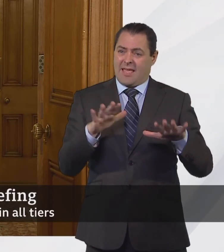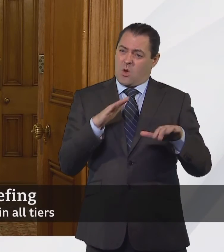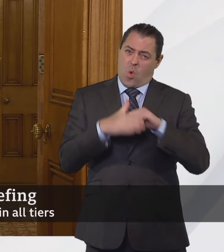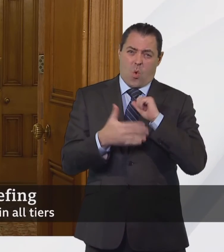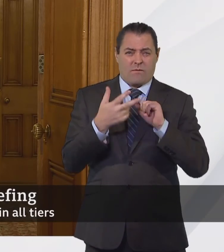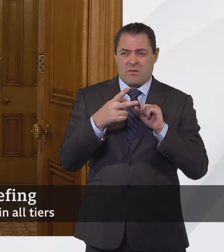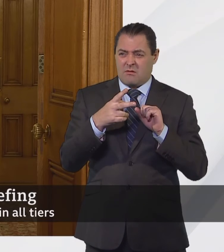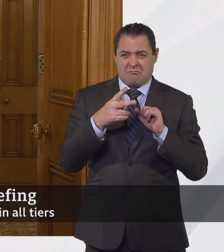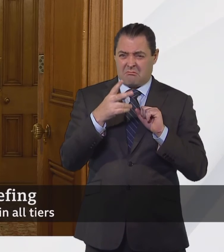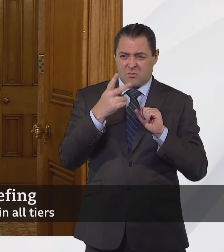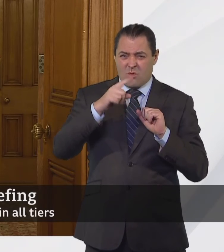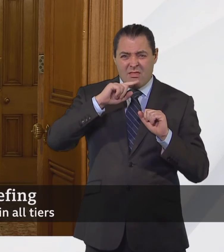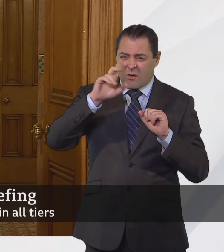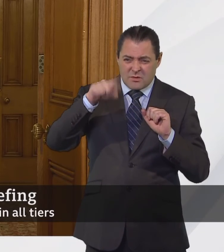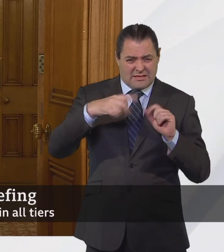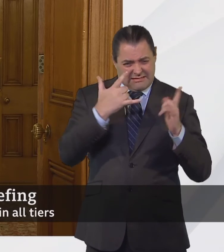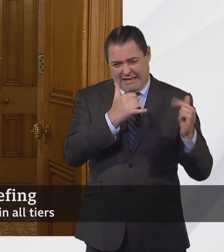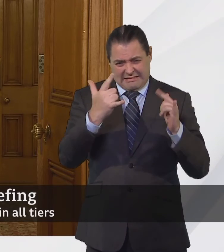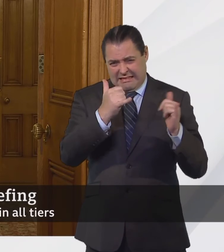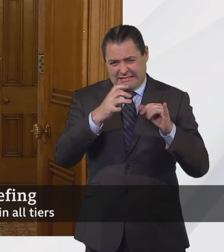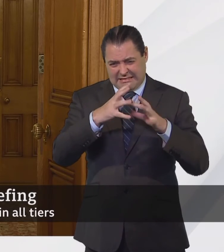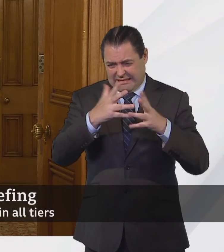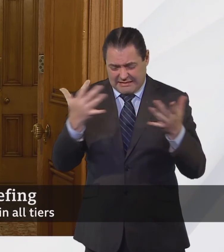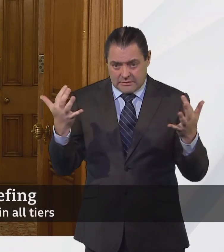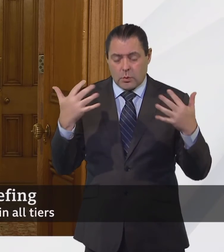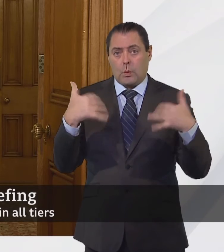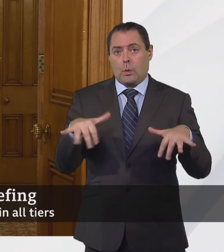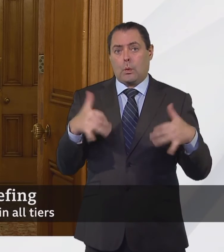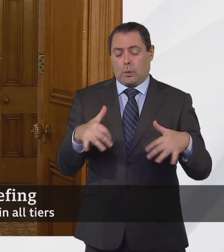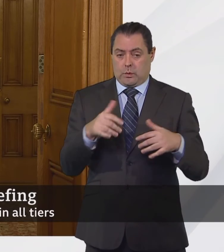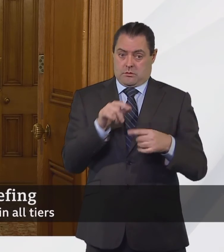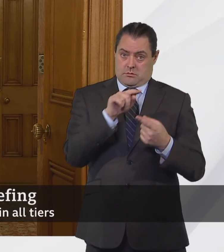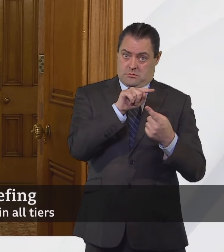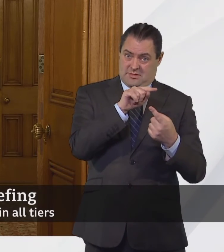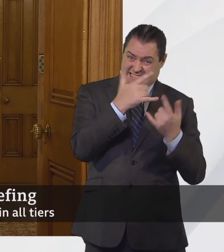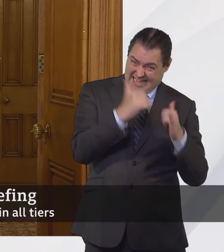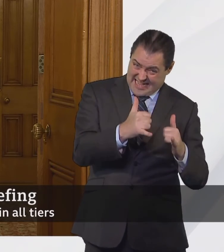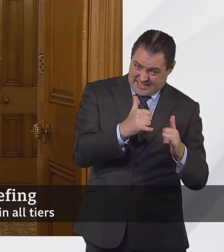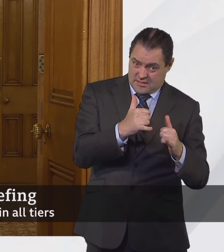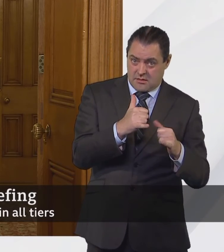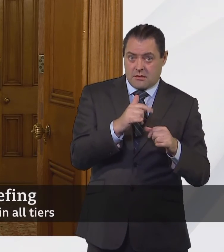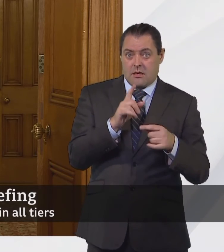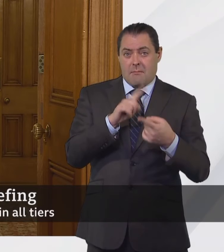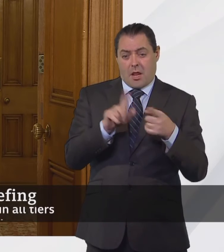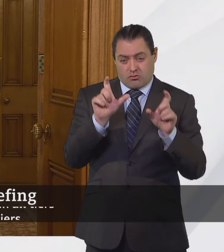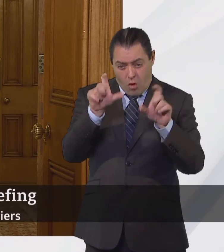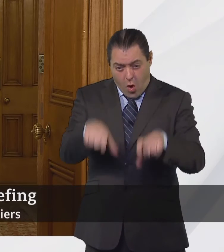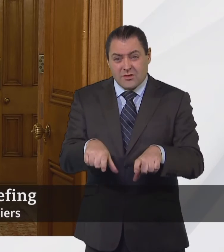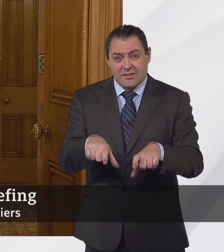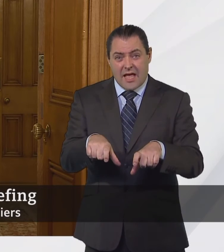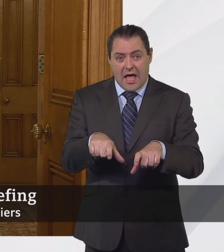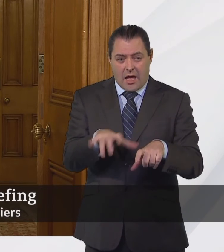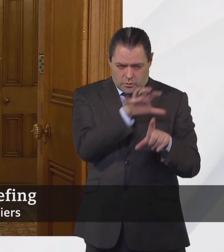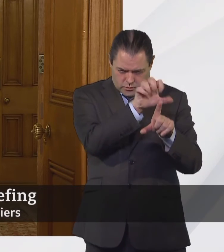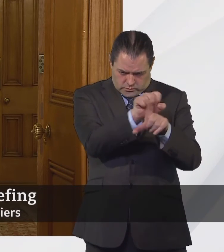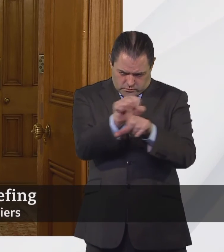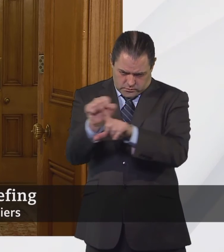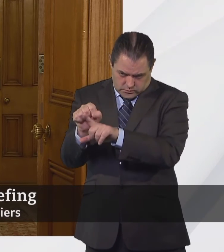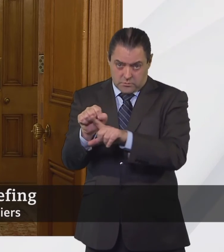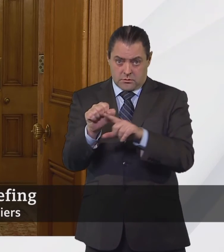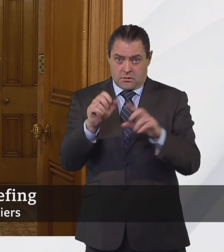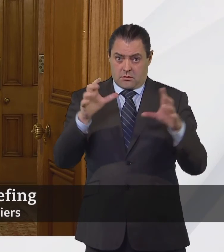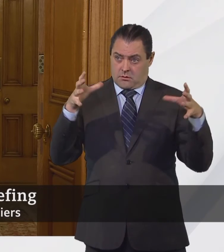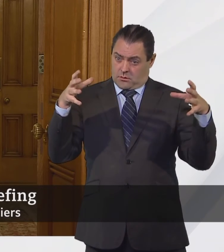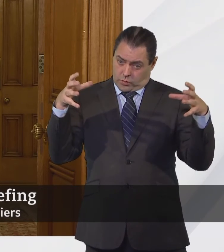conducted. And together with the effect of the national restrictions, this has helped to reduce the number of cases in